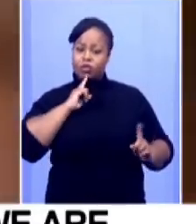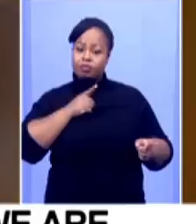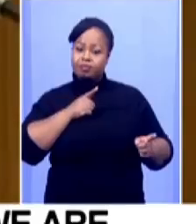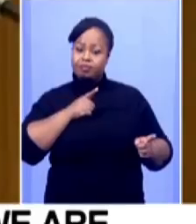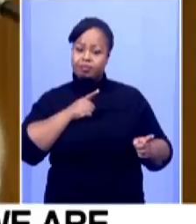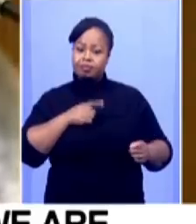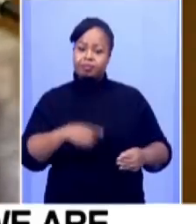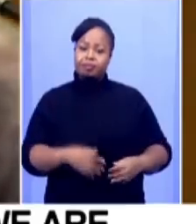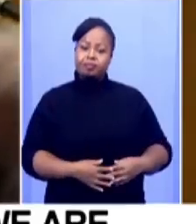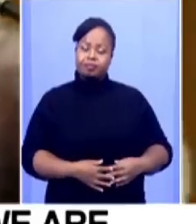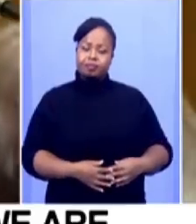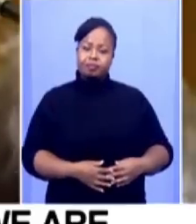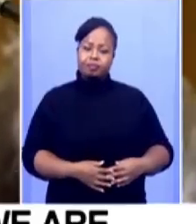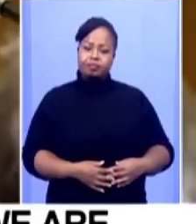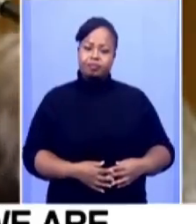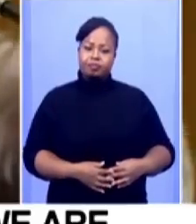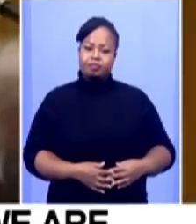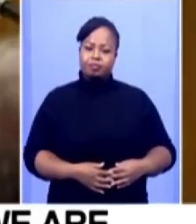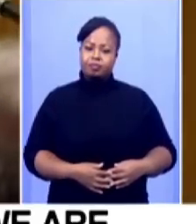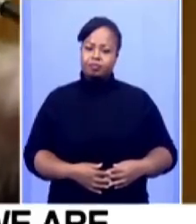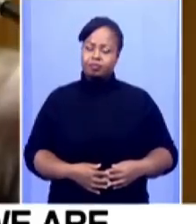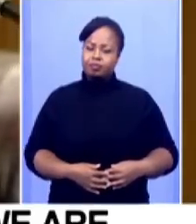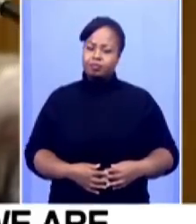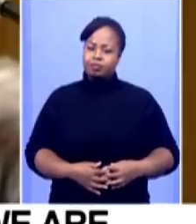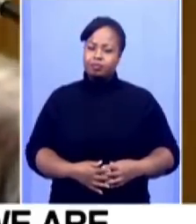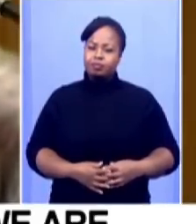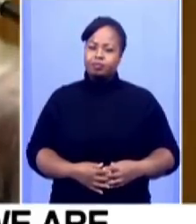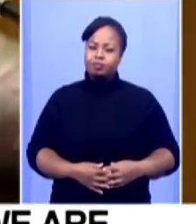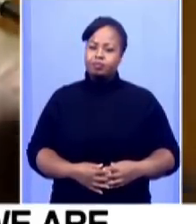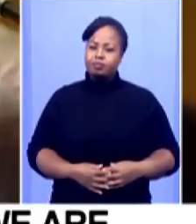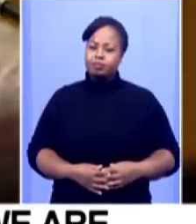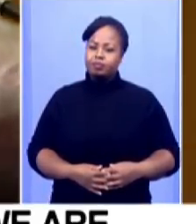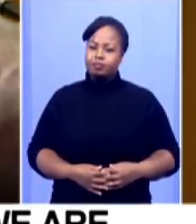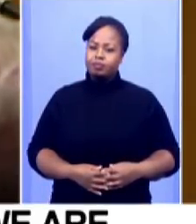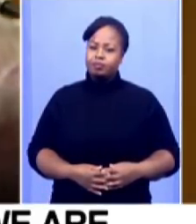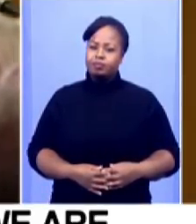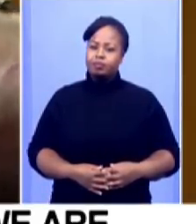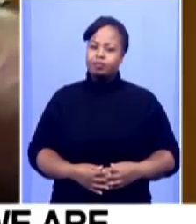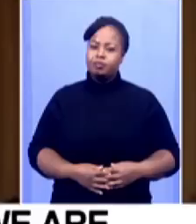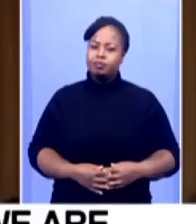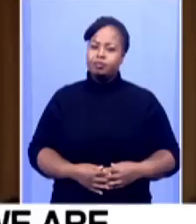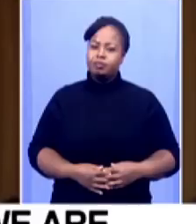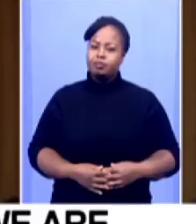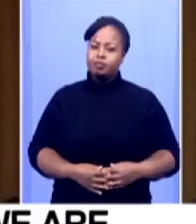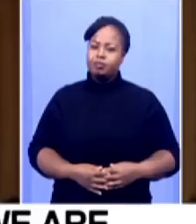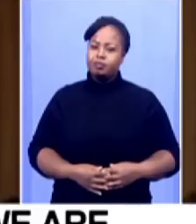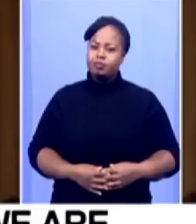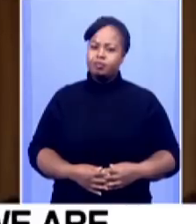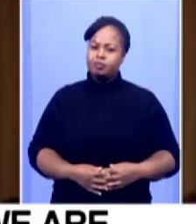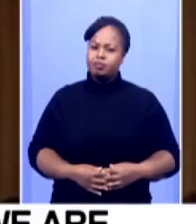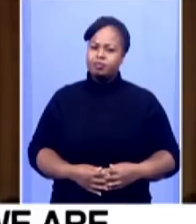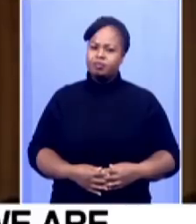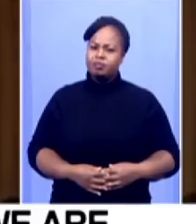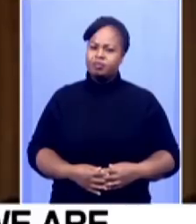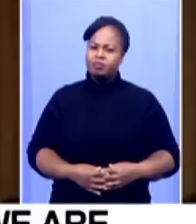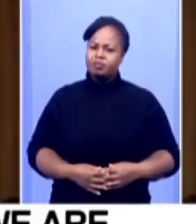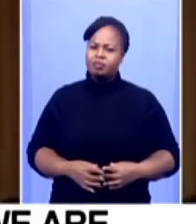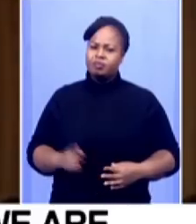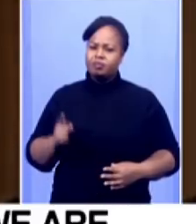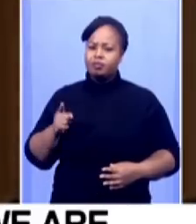record? No, my lady, the nation summed it up very accurately. We were waiting the